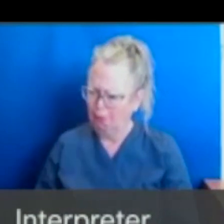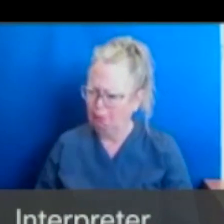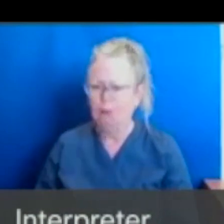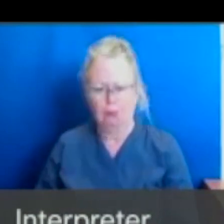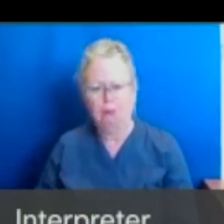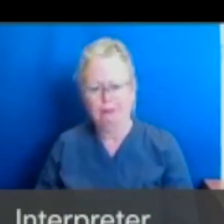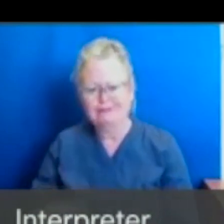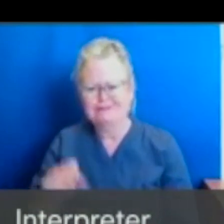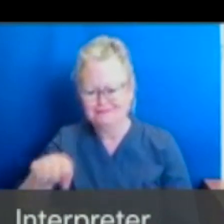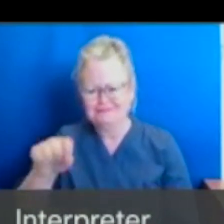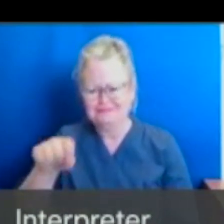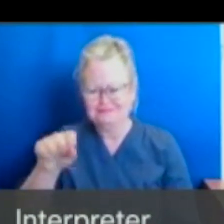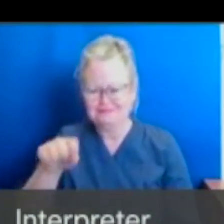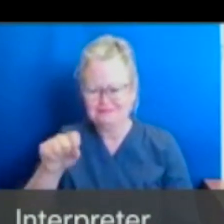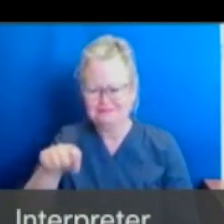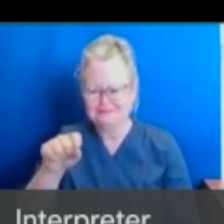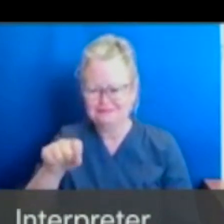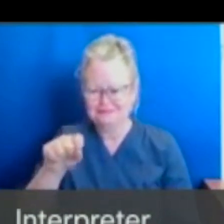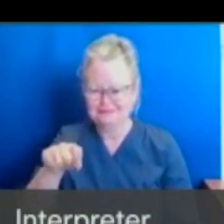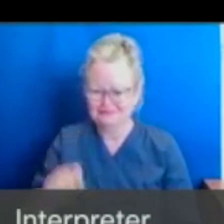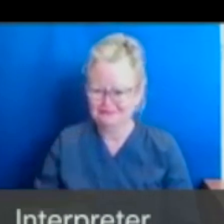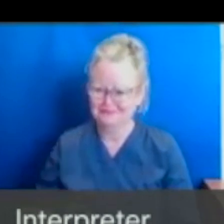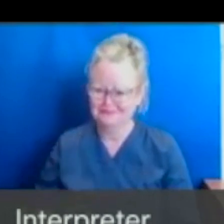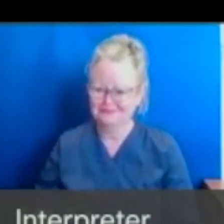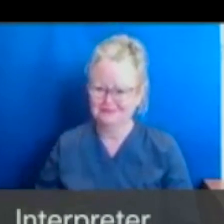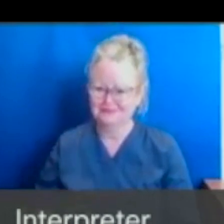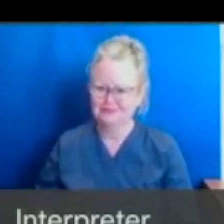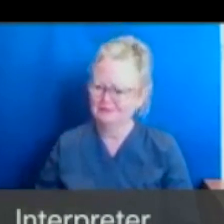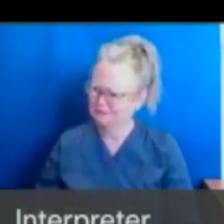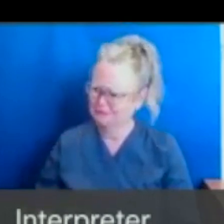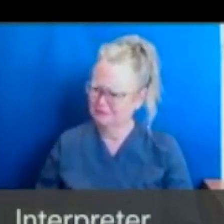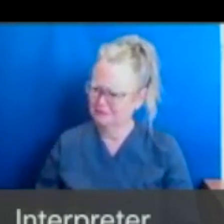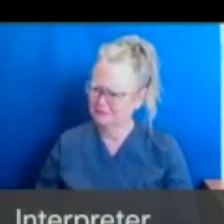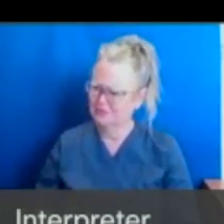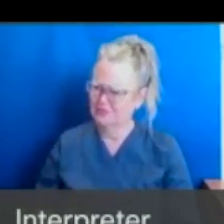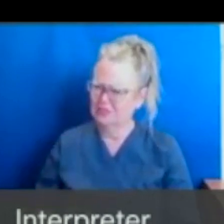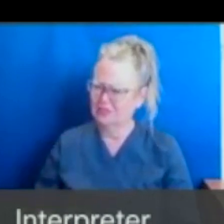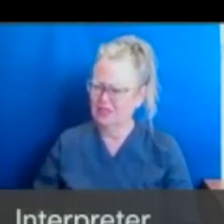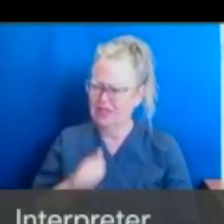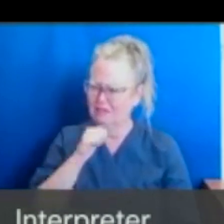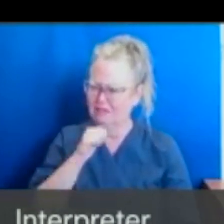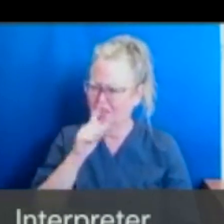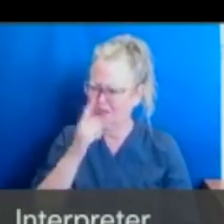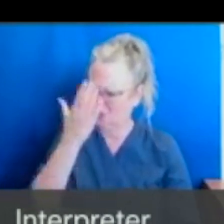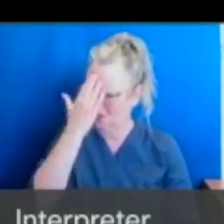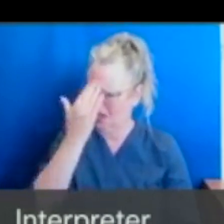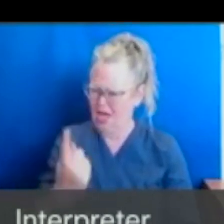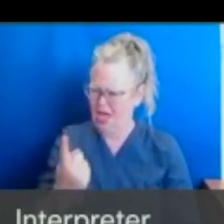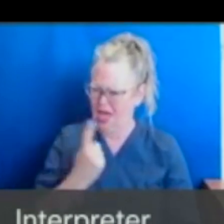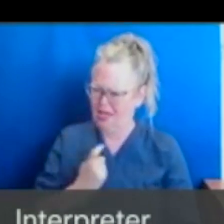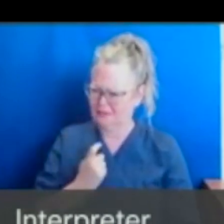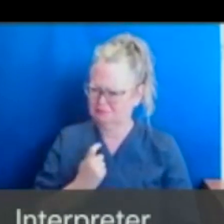I think absolutely so. I'm not quite sure why that question is coming up.